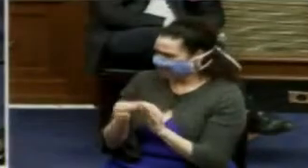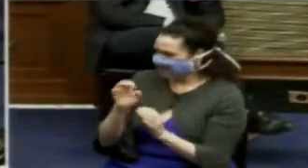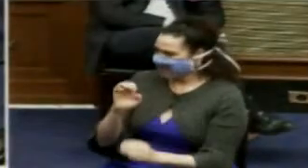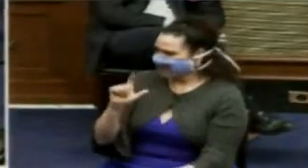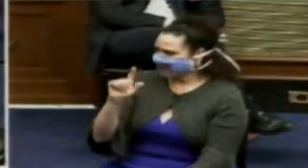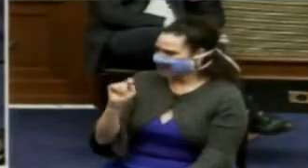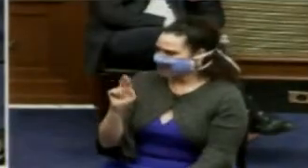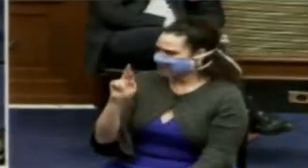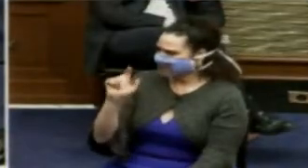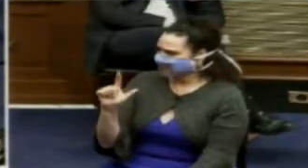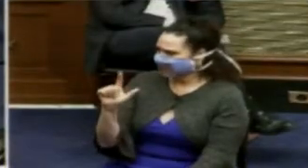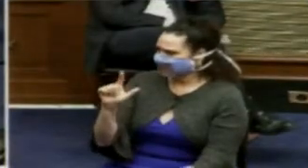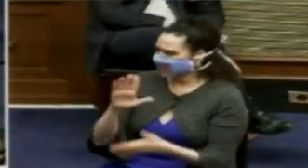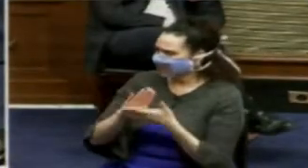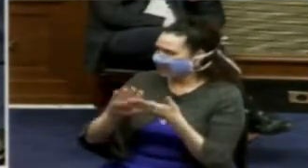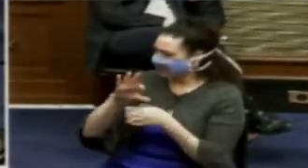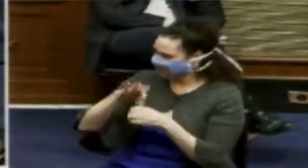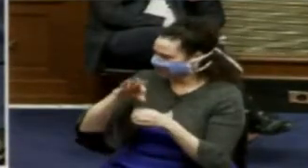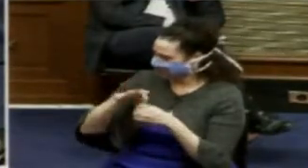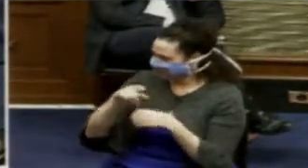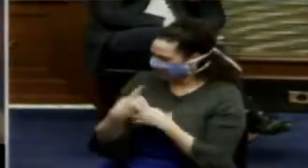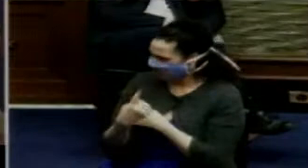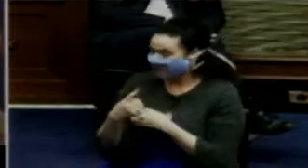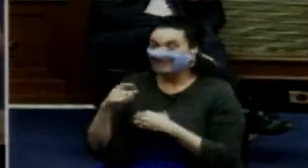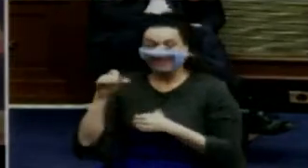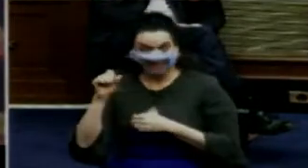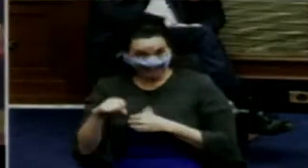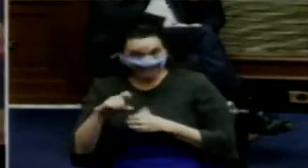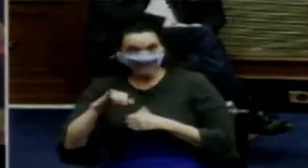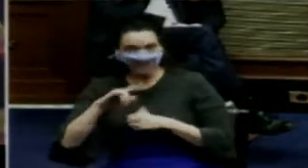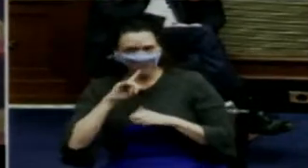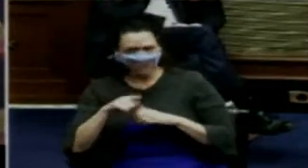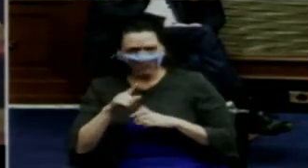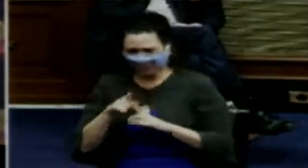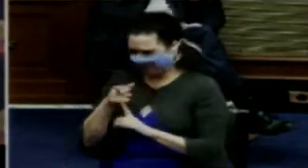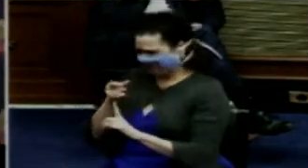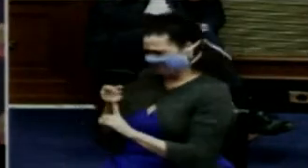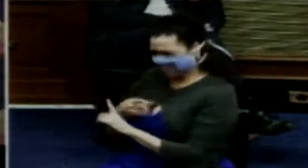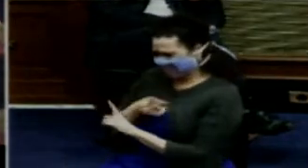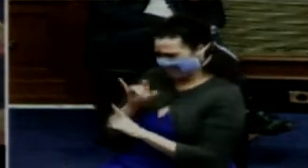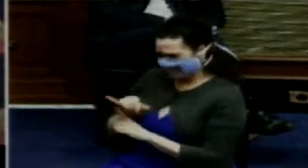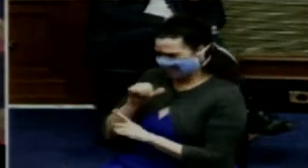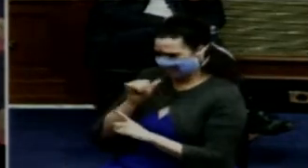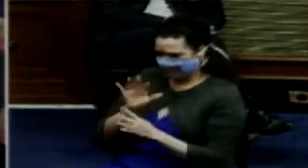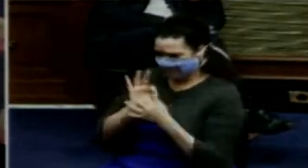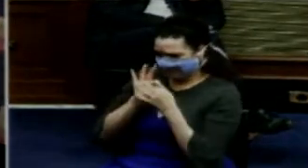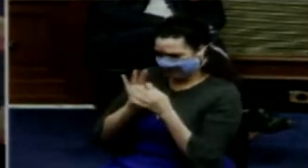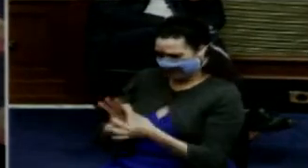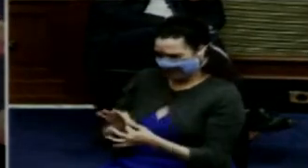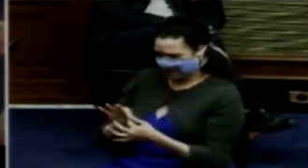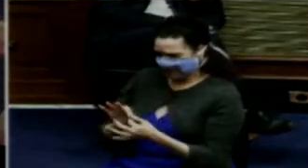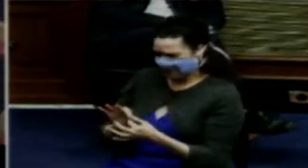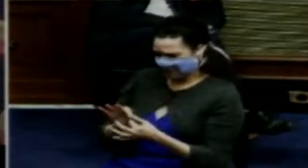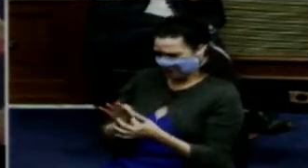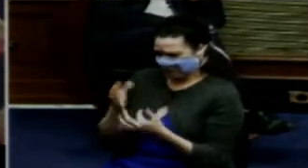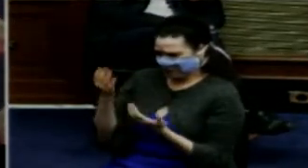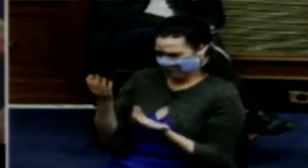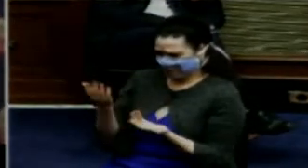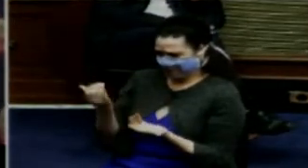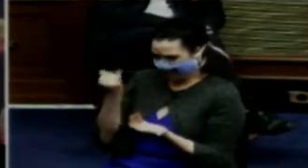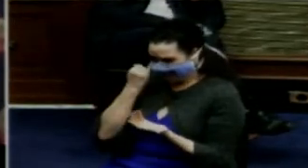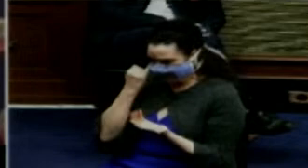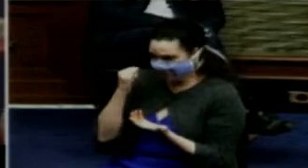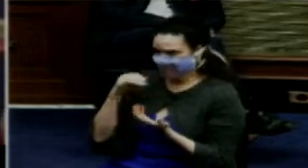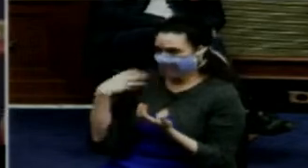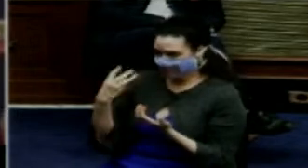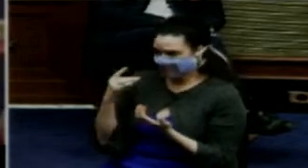It does, but Attorney General Robert Kennedy... Well, what does that have to do with admission of Washington, D.C. as a